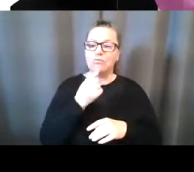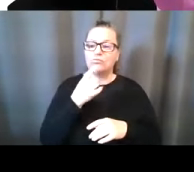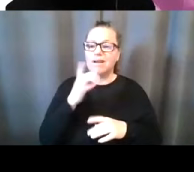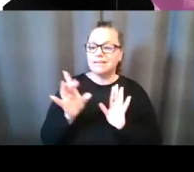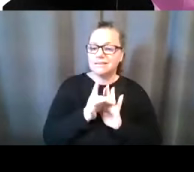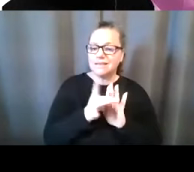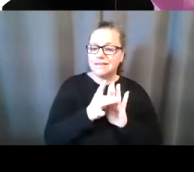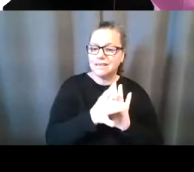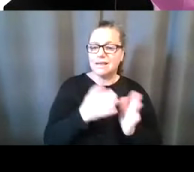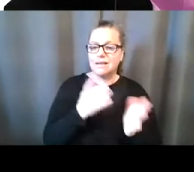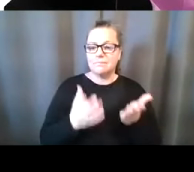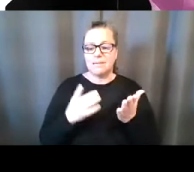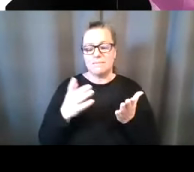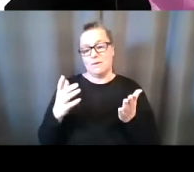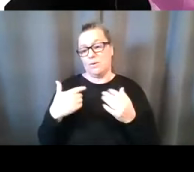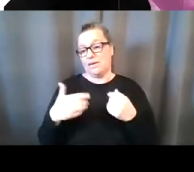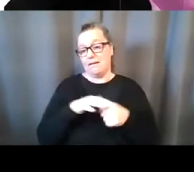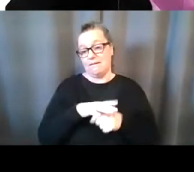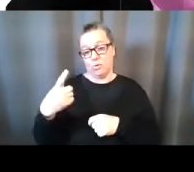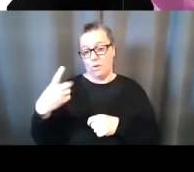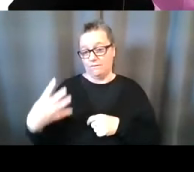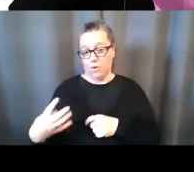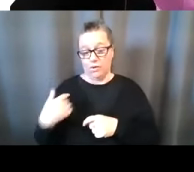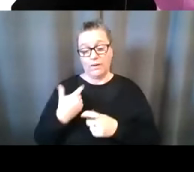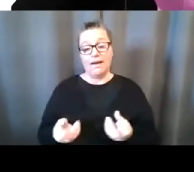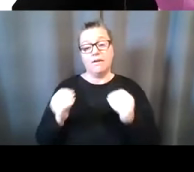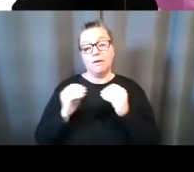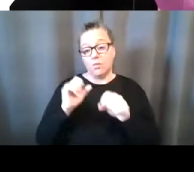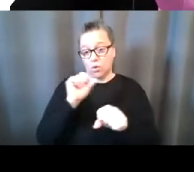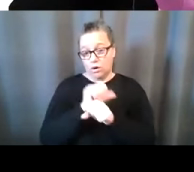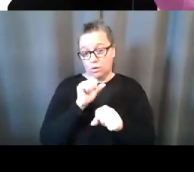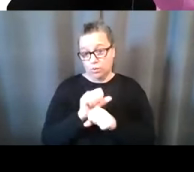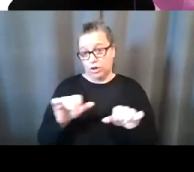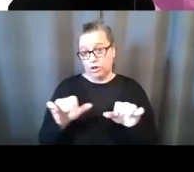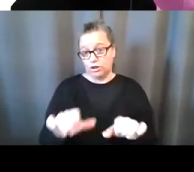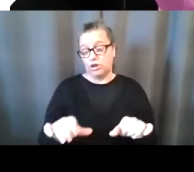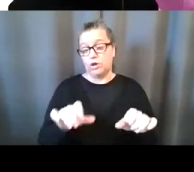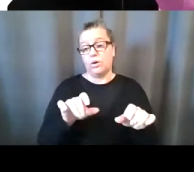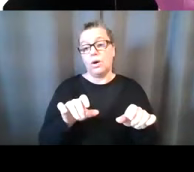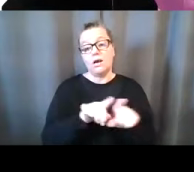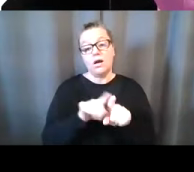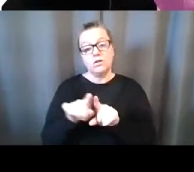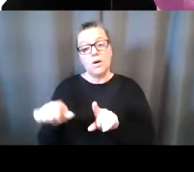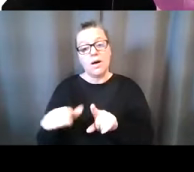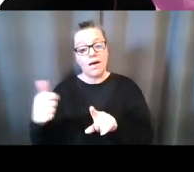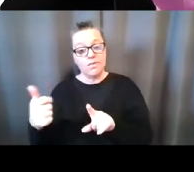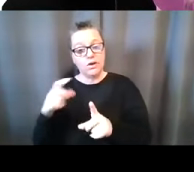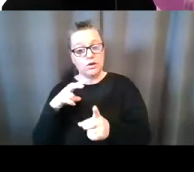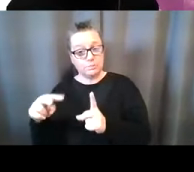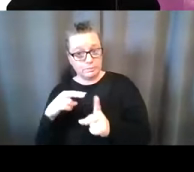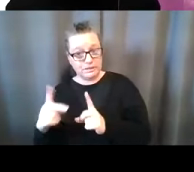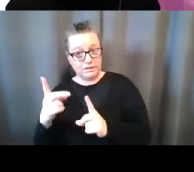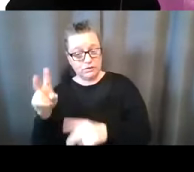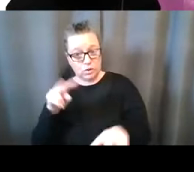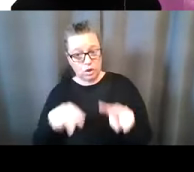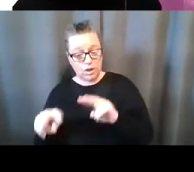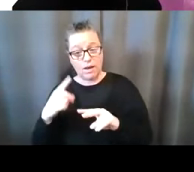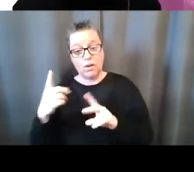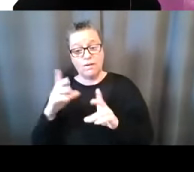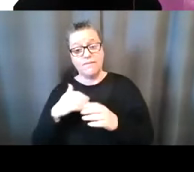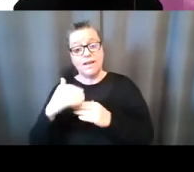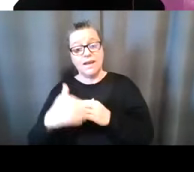maybe a 4th of them in our events. We have much more work to do. And we also have other aspects of our management system to look at. One of the next focuses